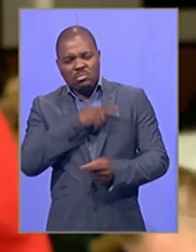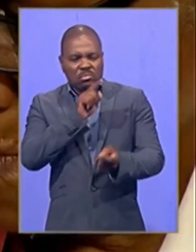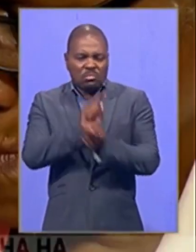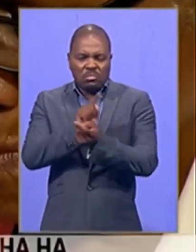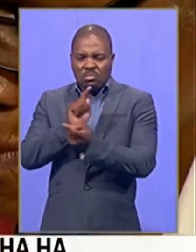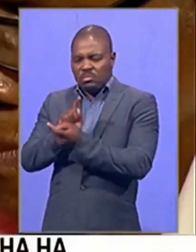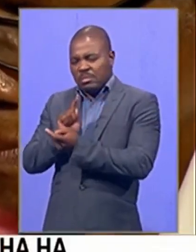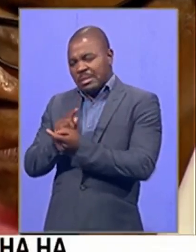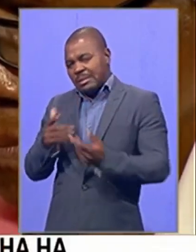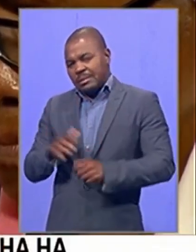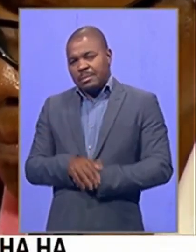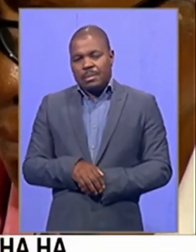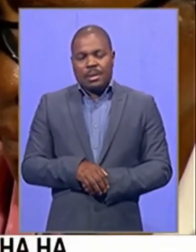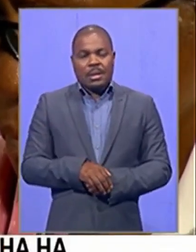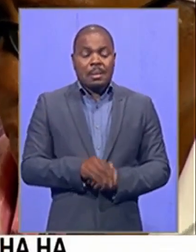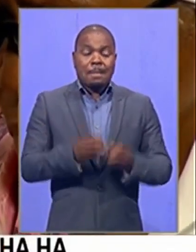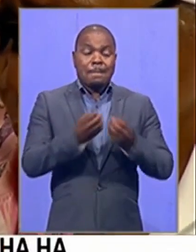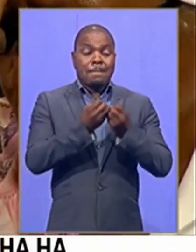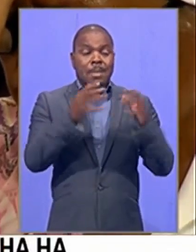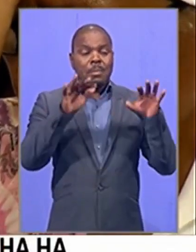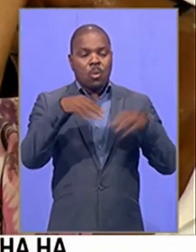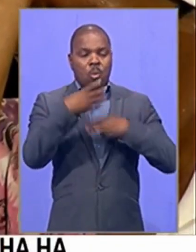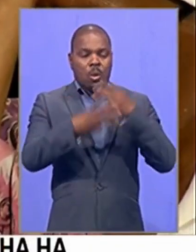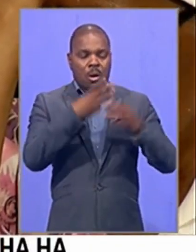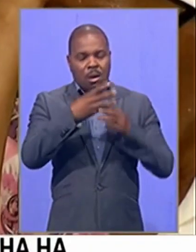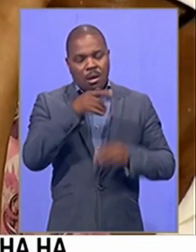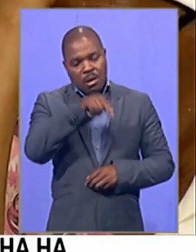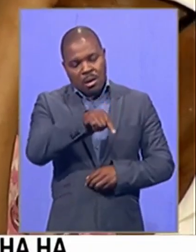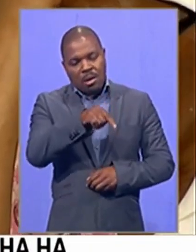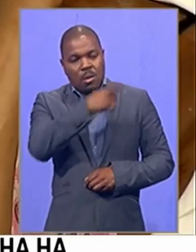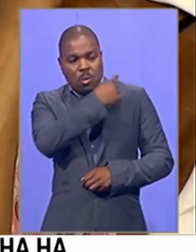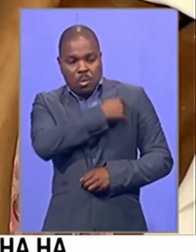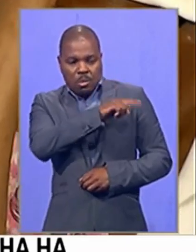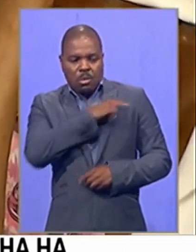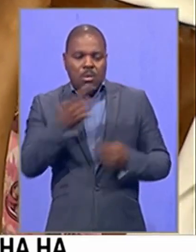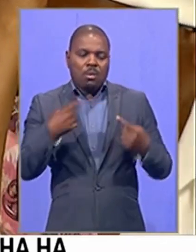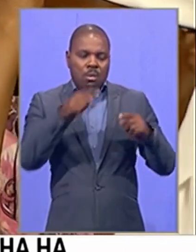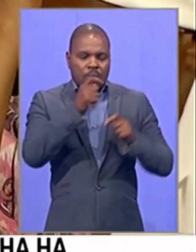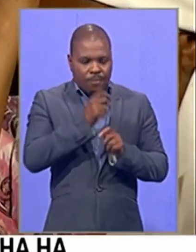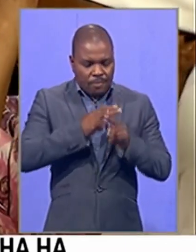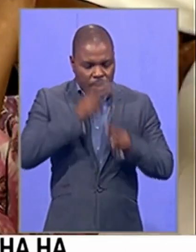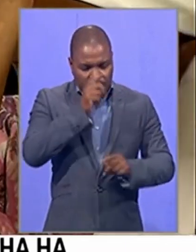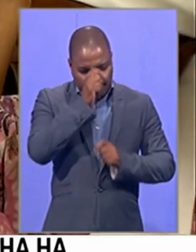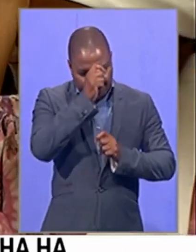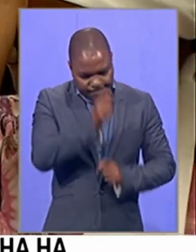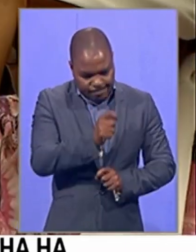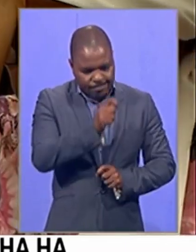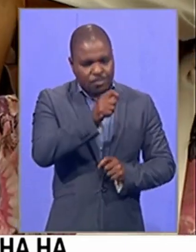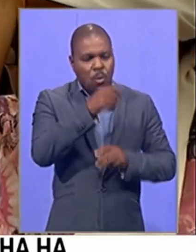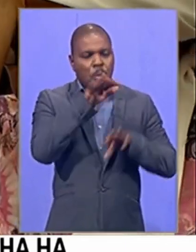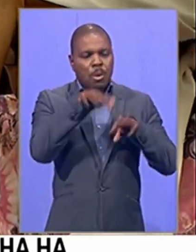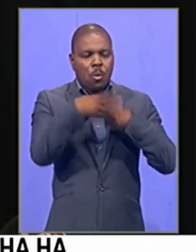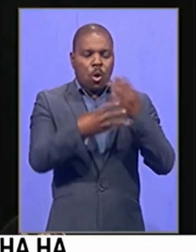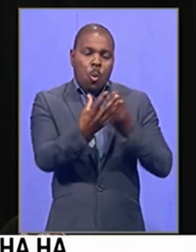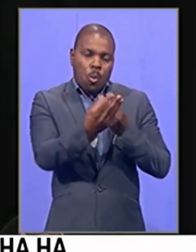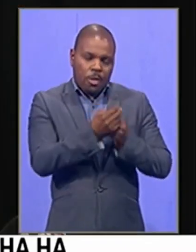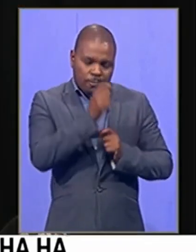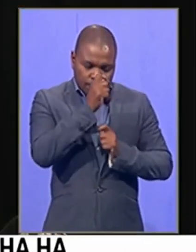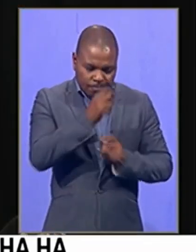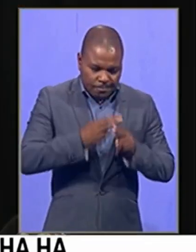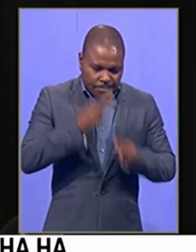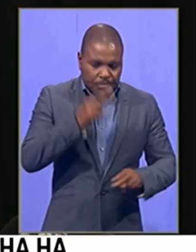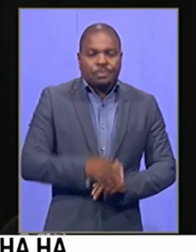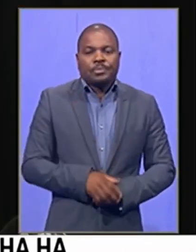them. Basebetsi ba bangata ba kalafo ba bile teng ho tla fana ka tlhompho ya bona ya ho qetela ho basebetsi mmoho le bona.